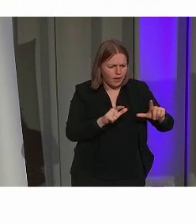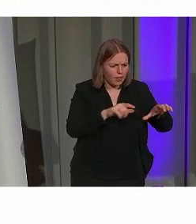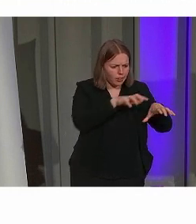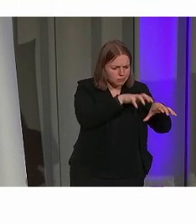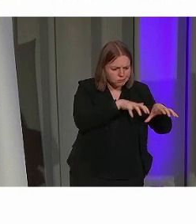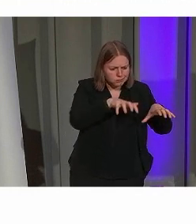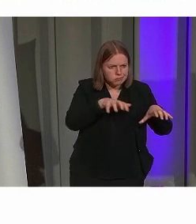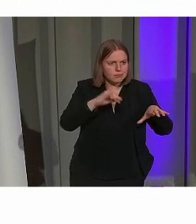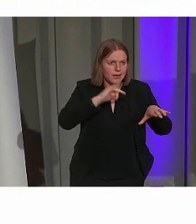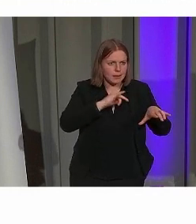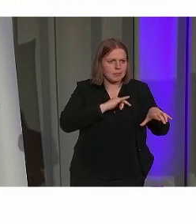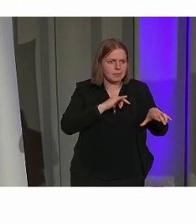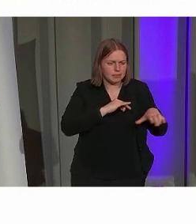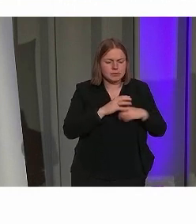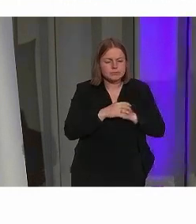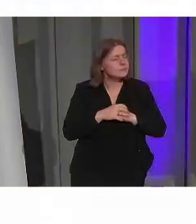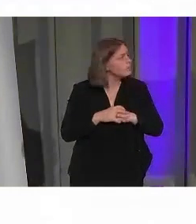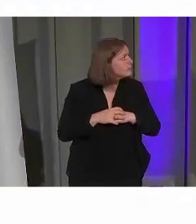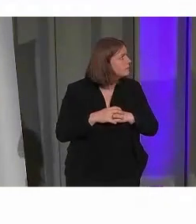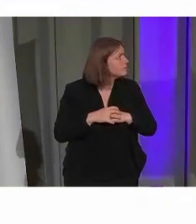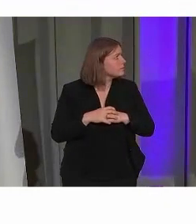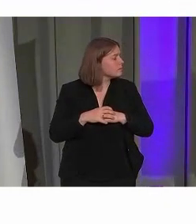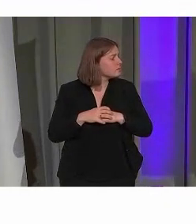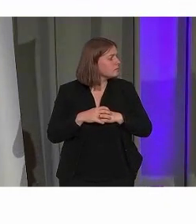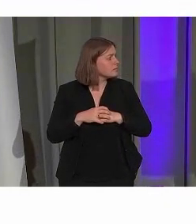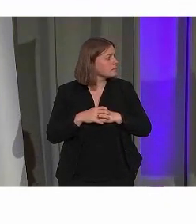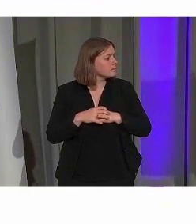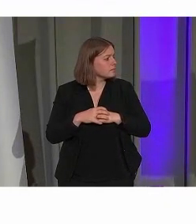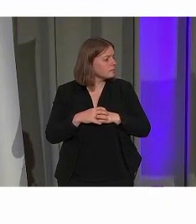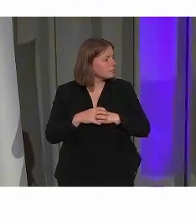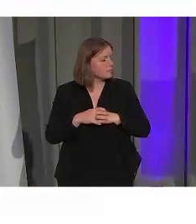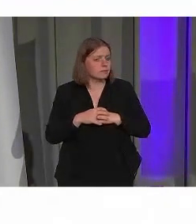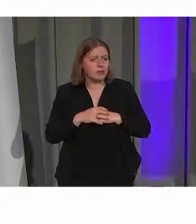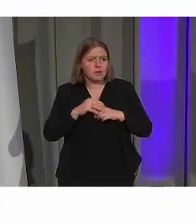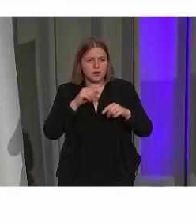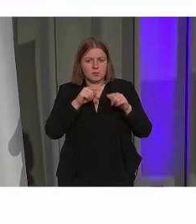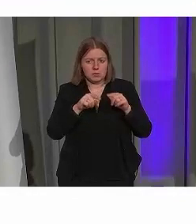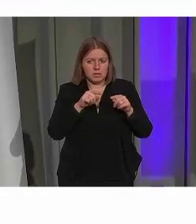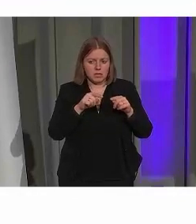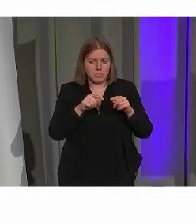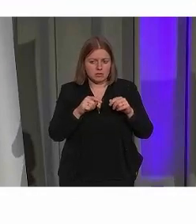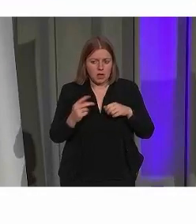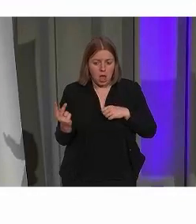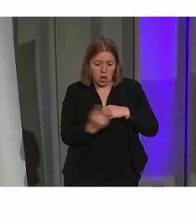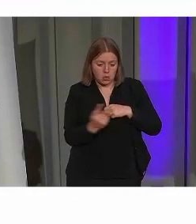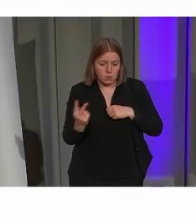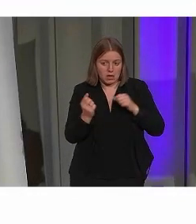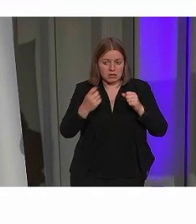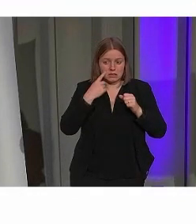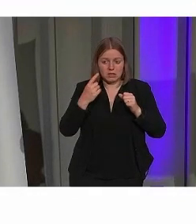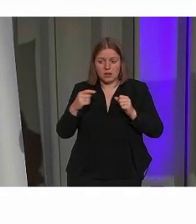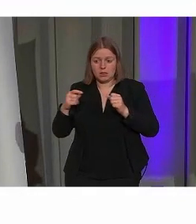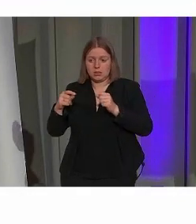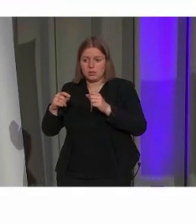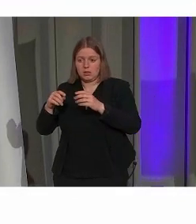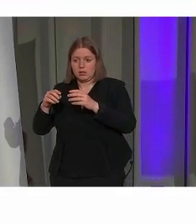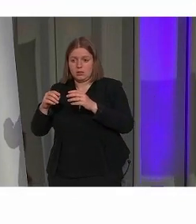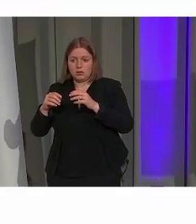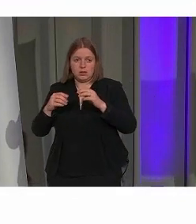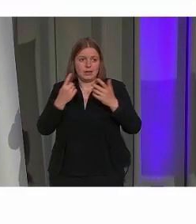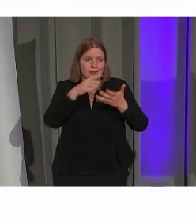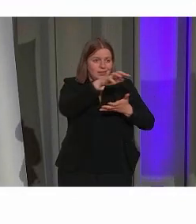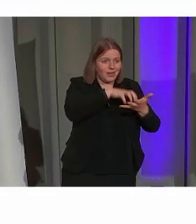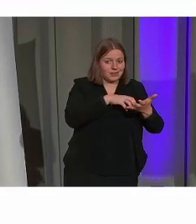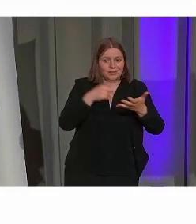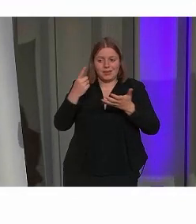added. Yes. You can use both of them in the different parts